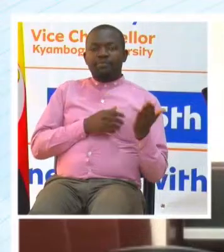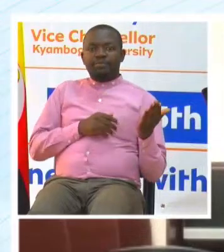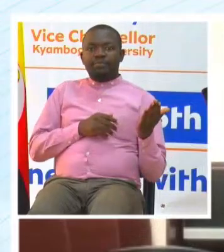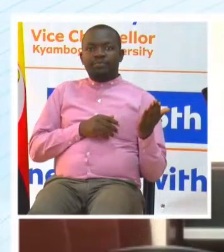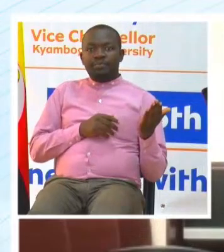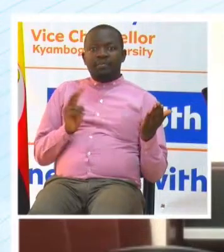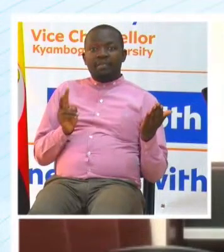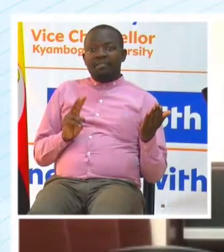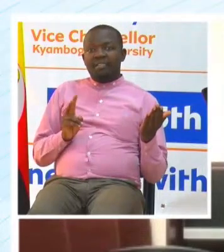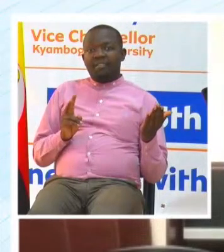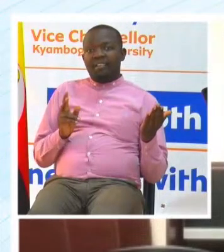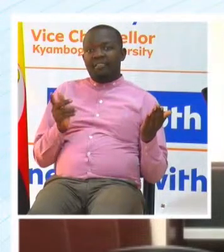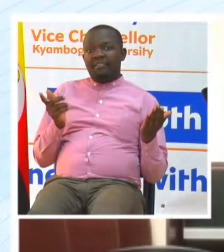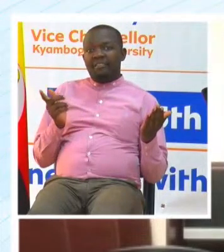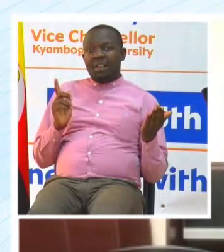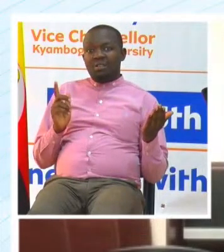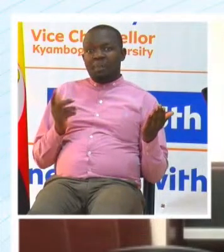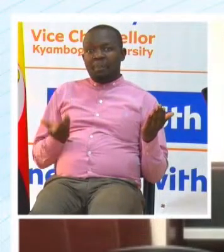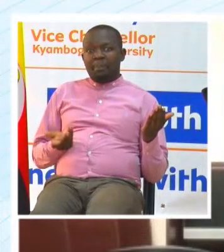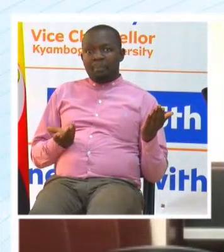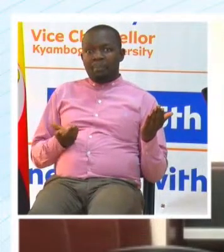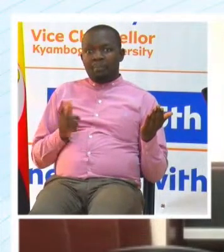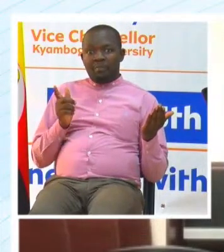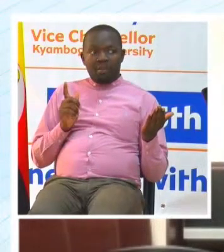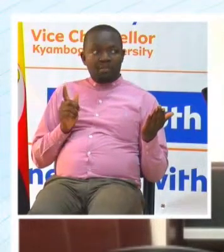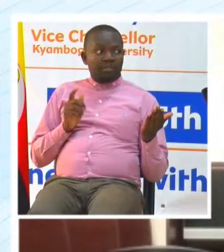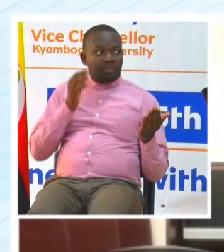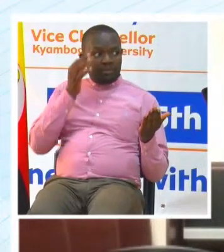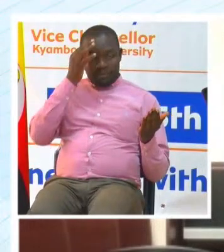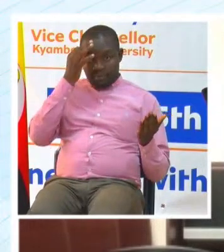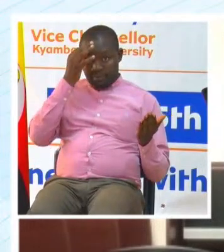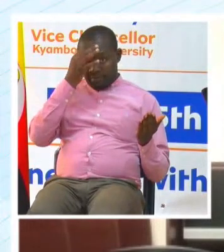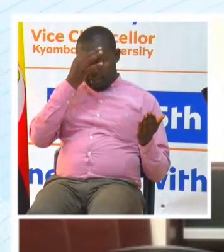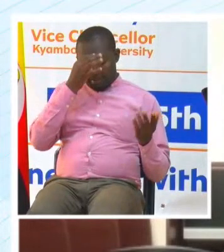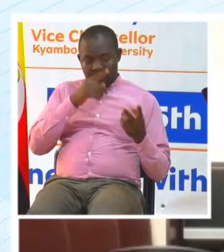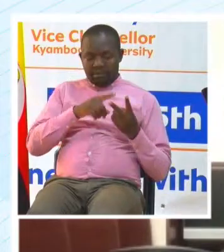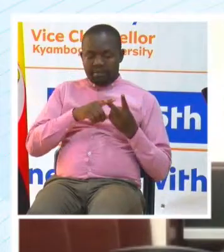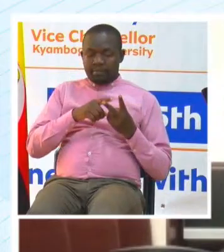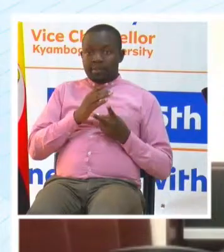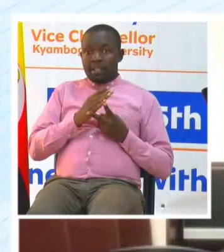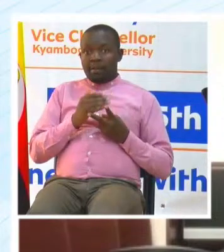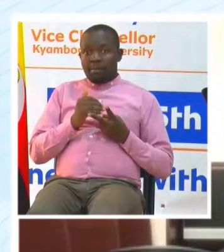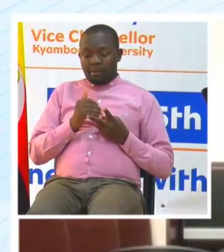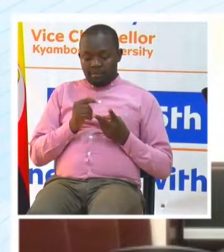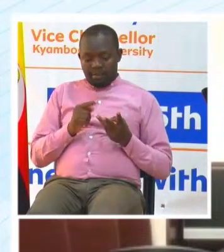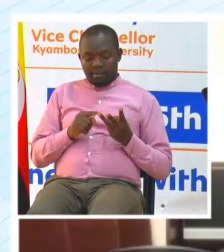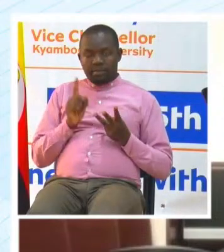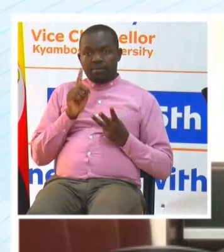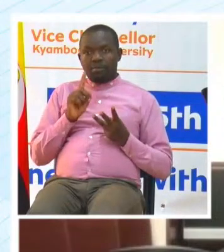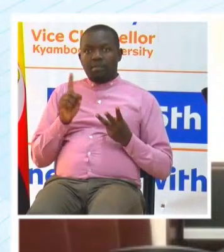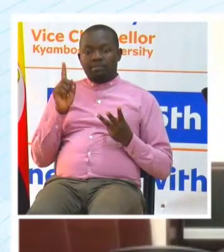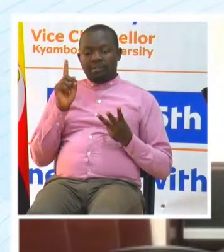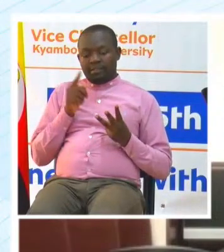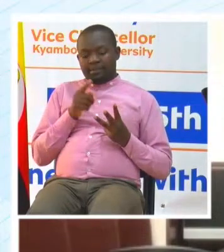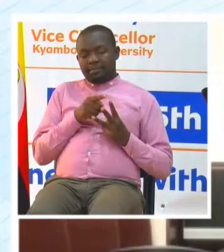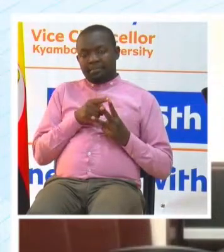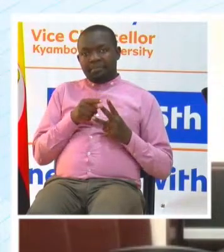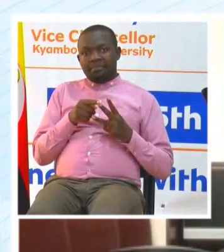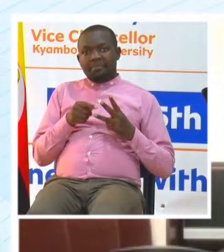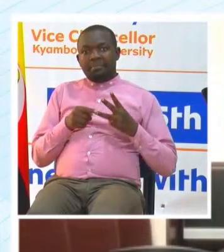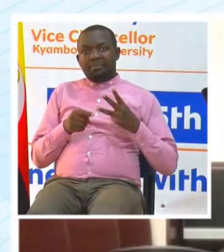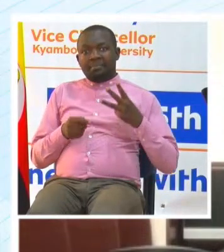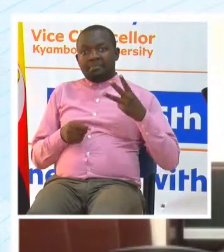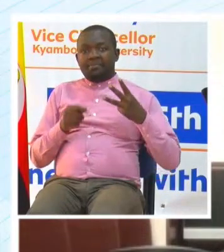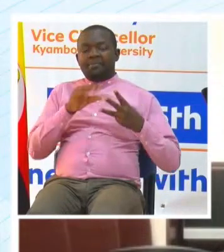are both from the faculty or department and from the university. So all